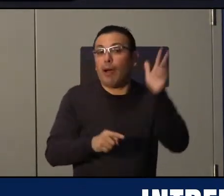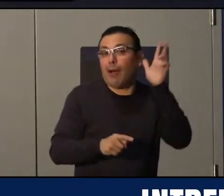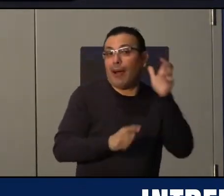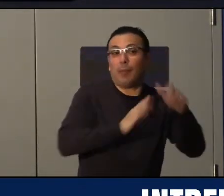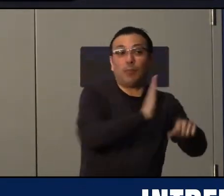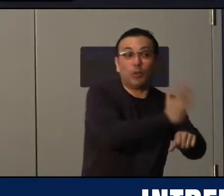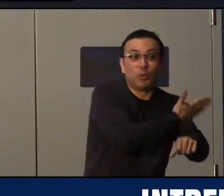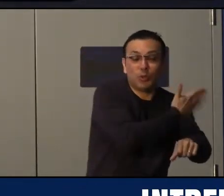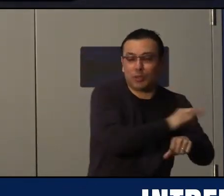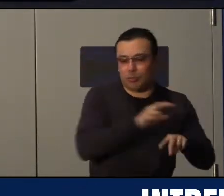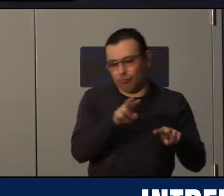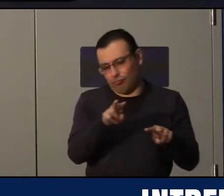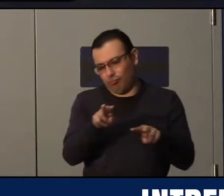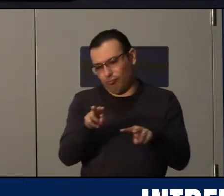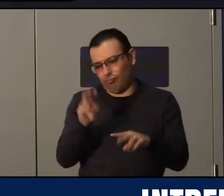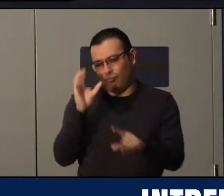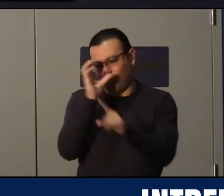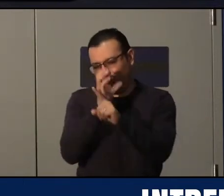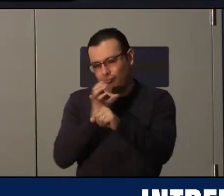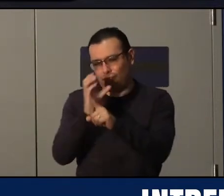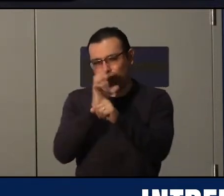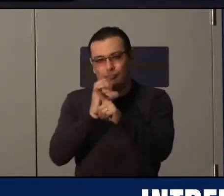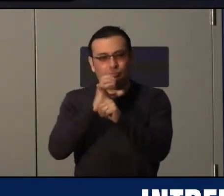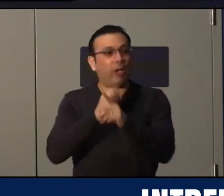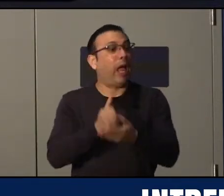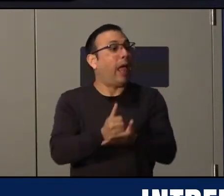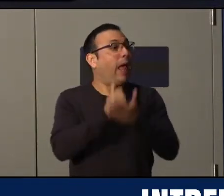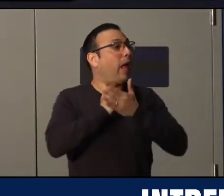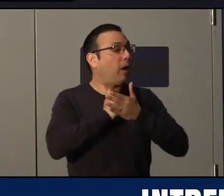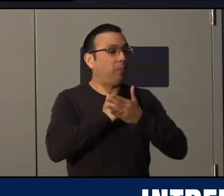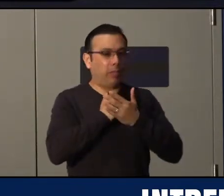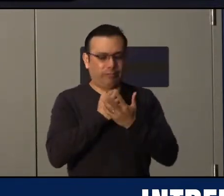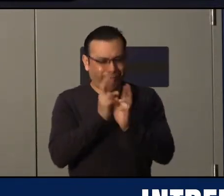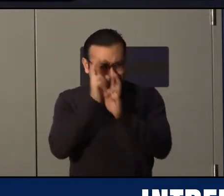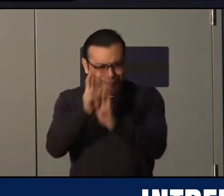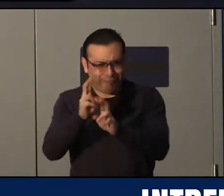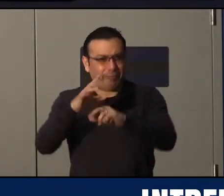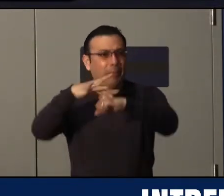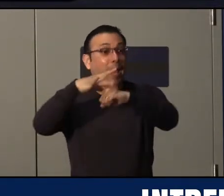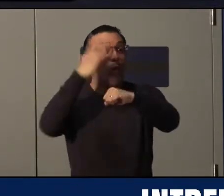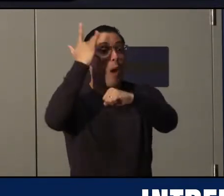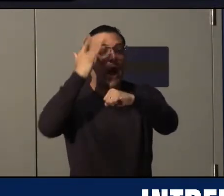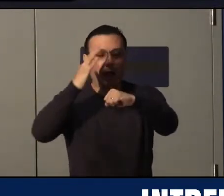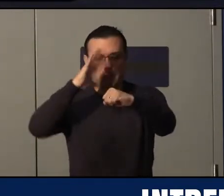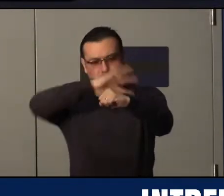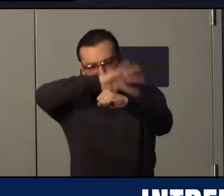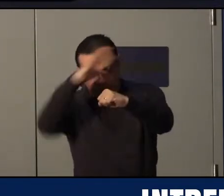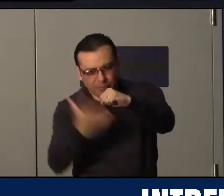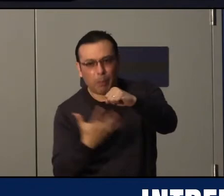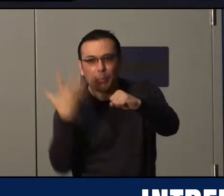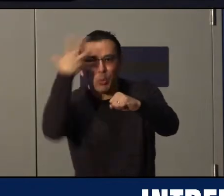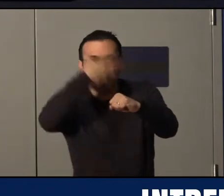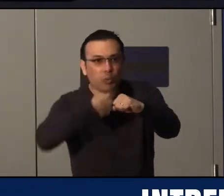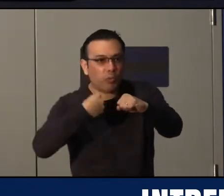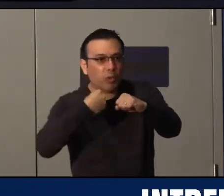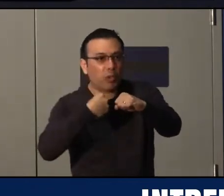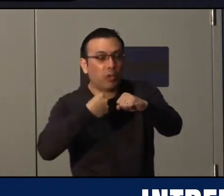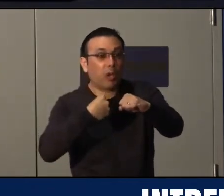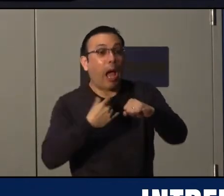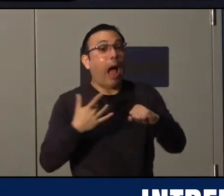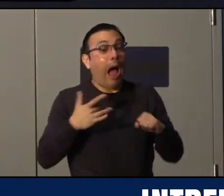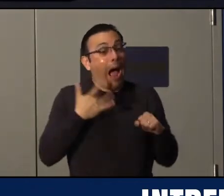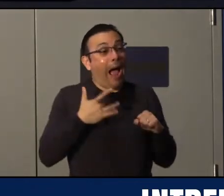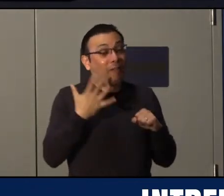is it made me appreciate how beautiful our planet is. Earth is a beautiful place. I think it was meant to be seen from